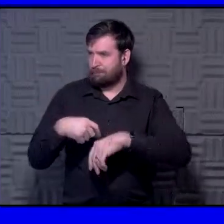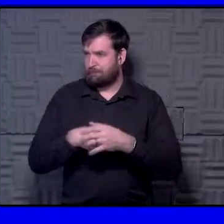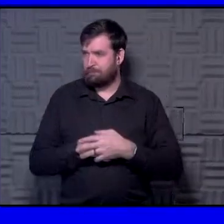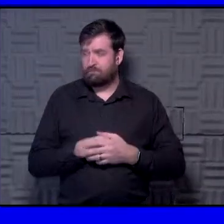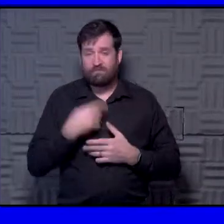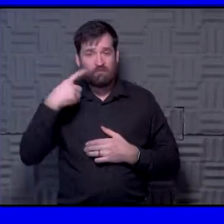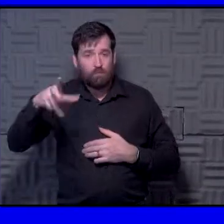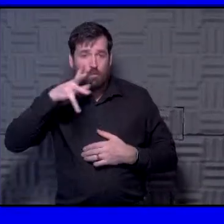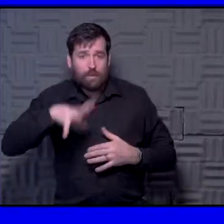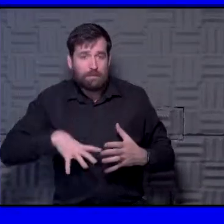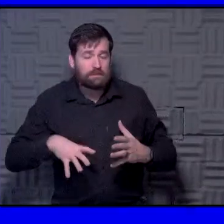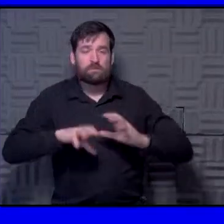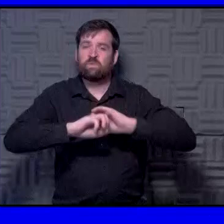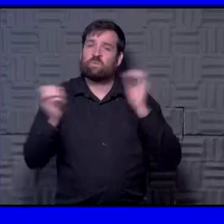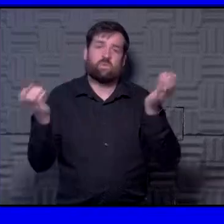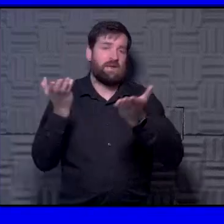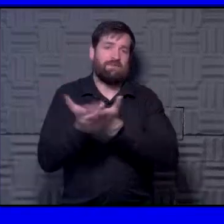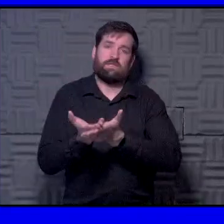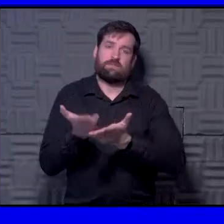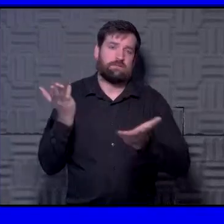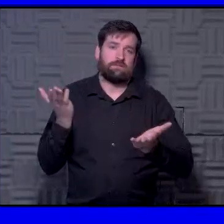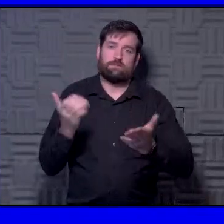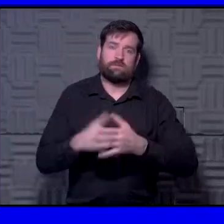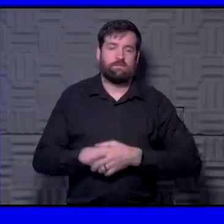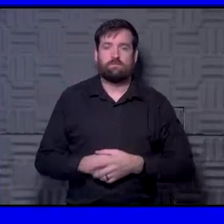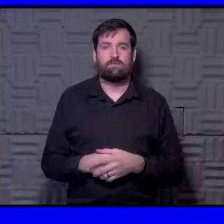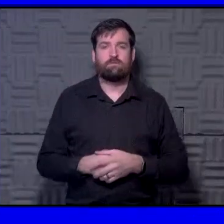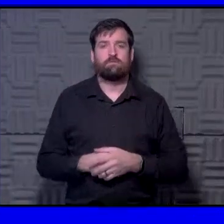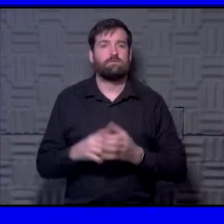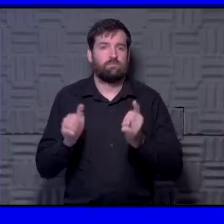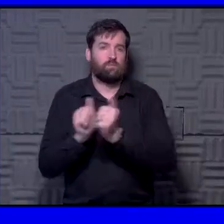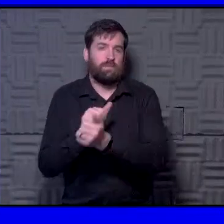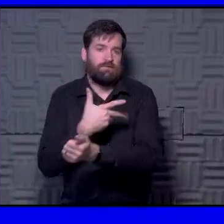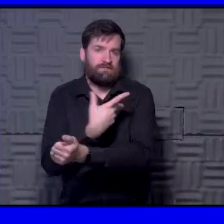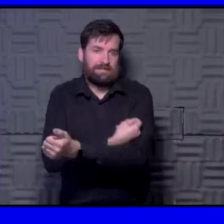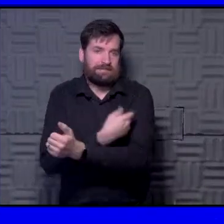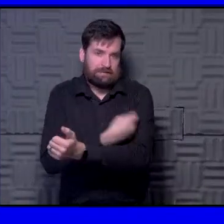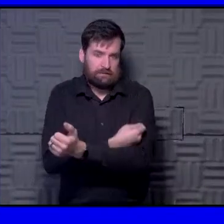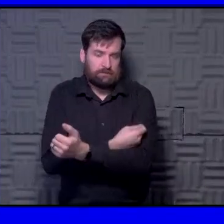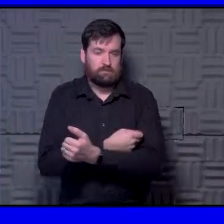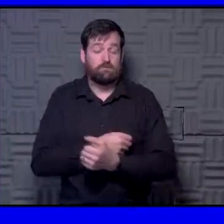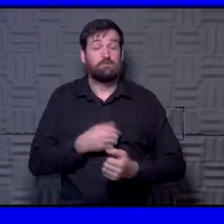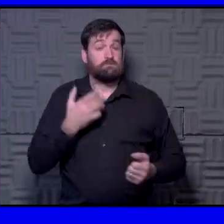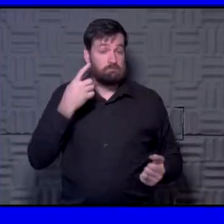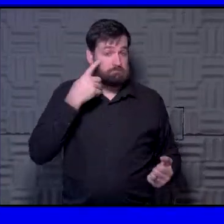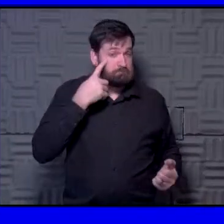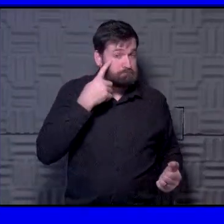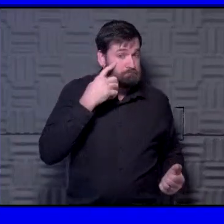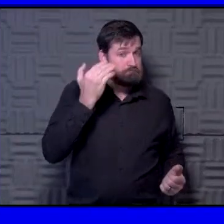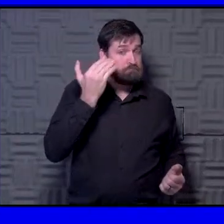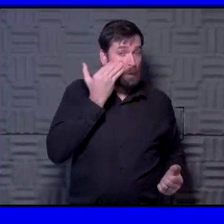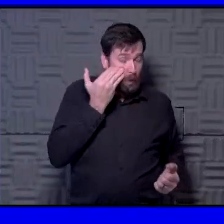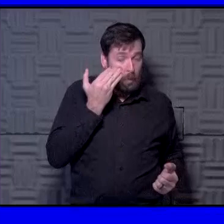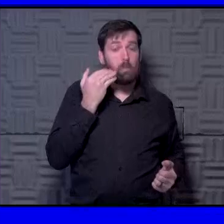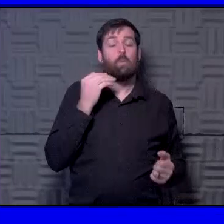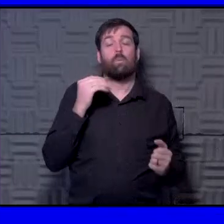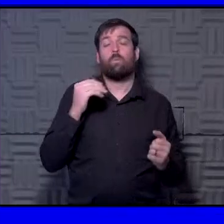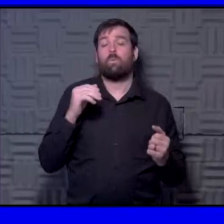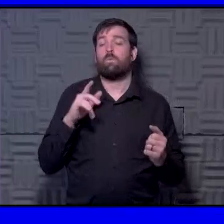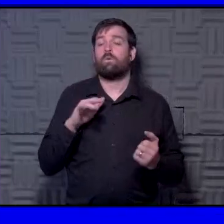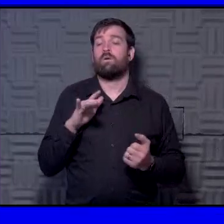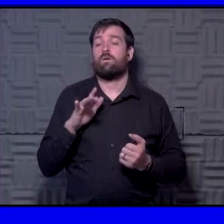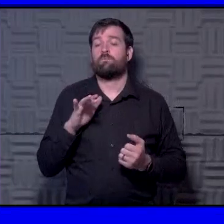for women. There's no evidence of infertility with the vaccination, but we do know that we can